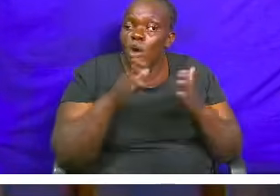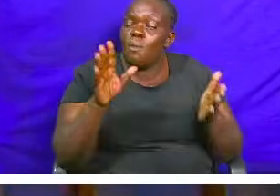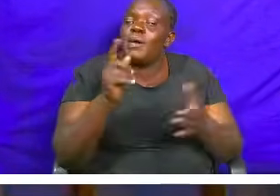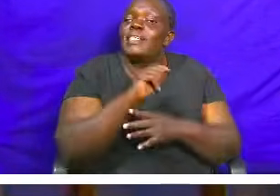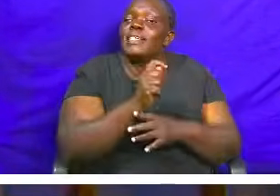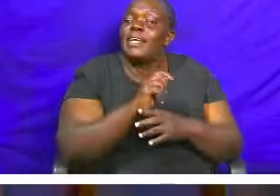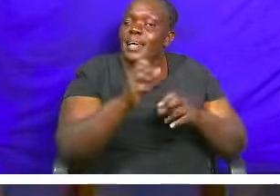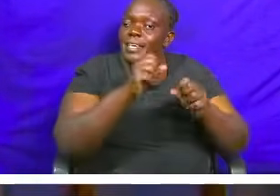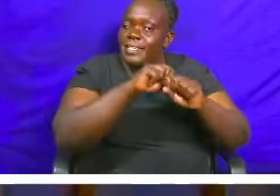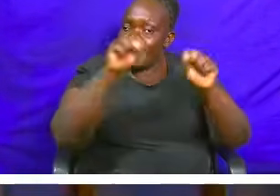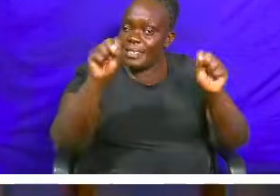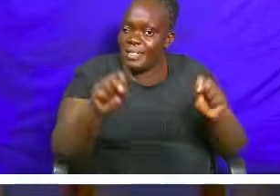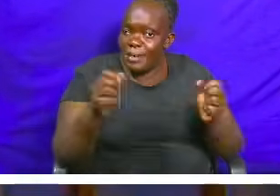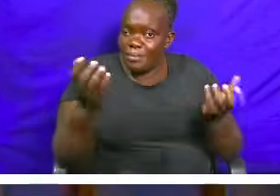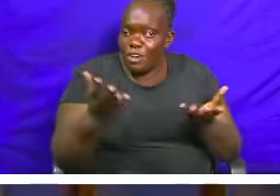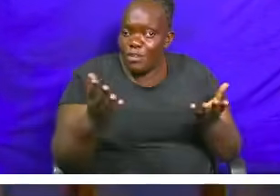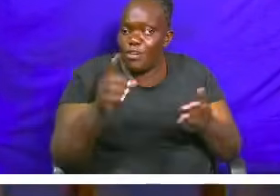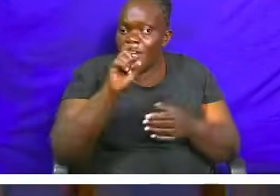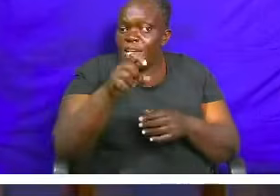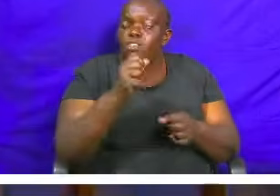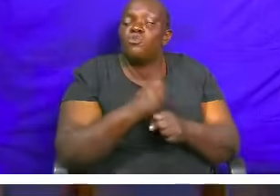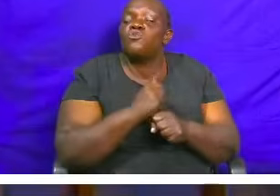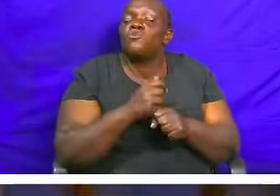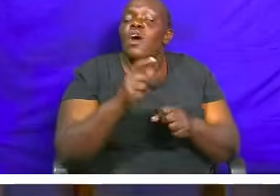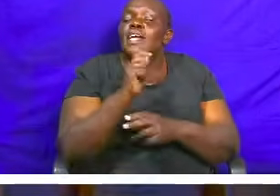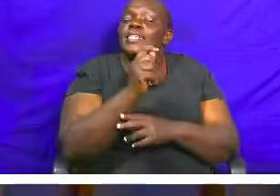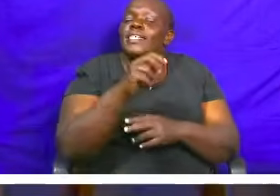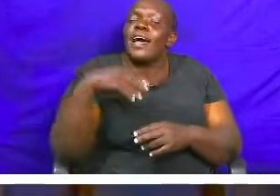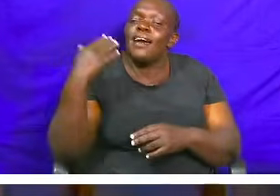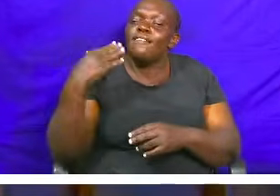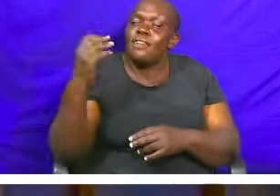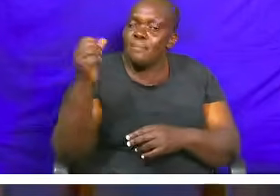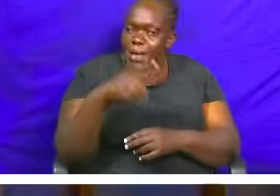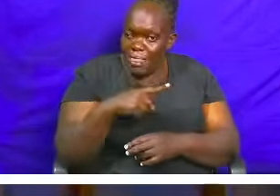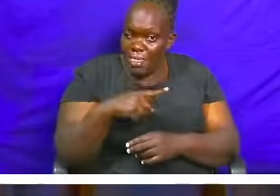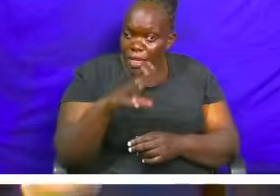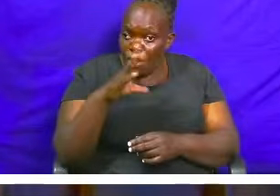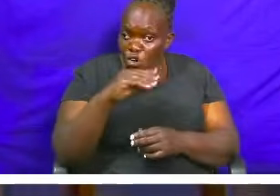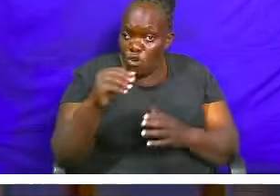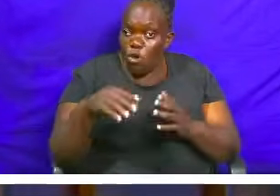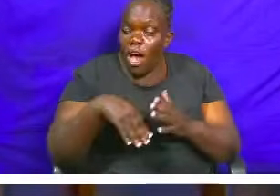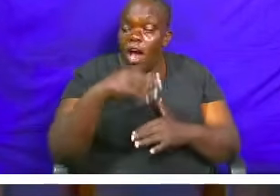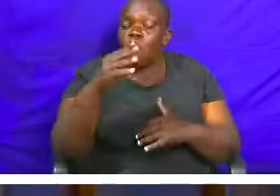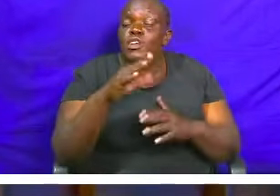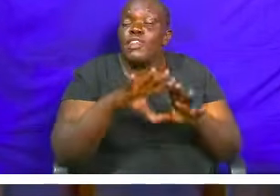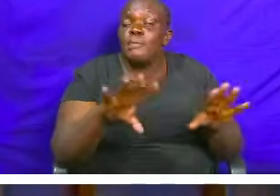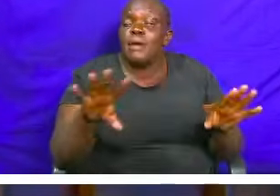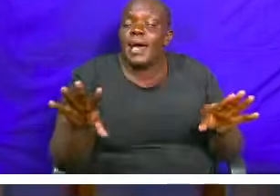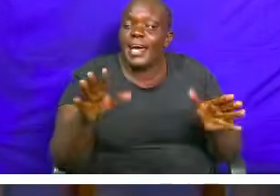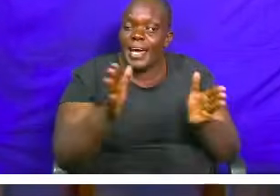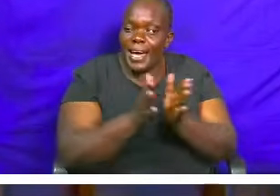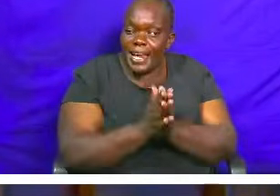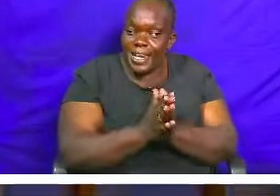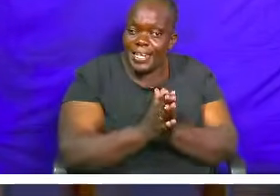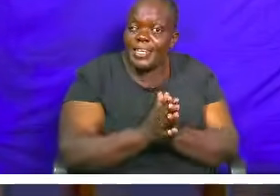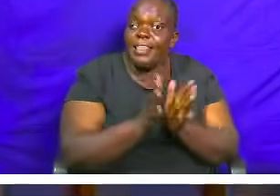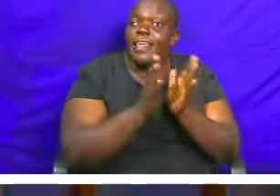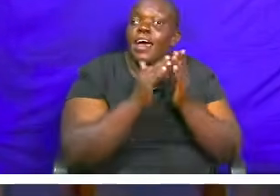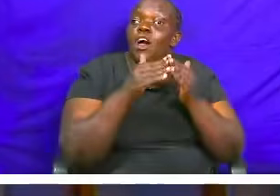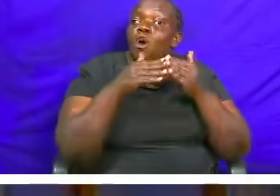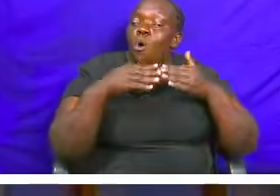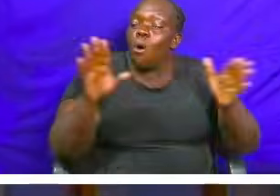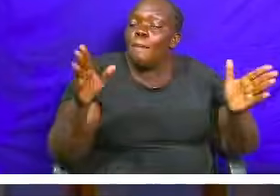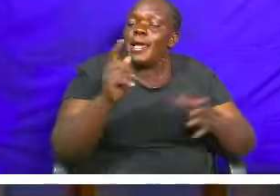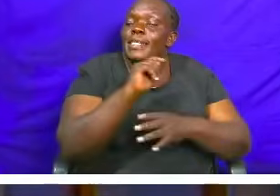system whereby we used to do a tender every month and people used to go out in the market. In the open tender